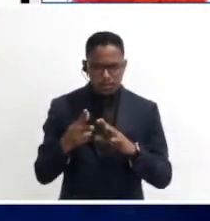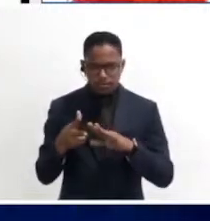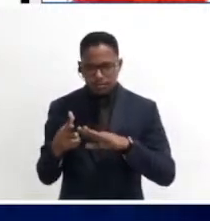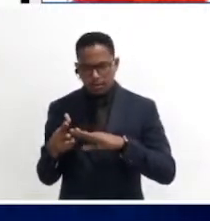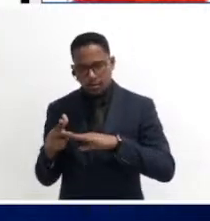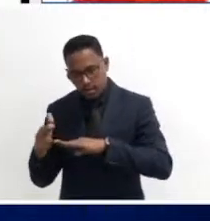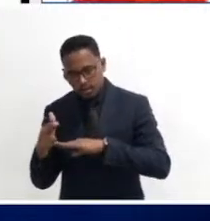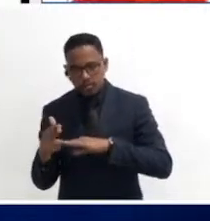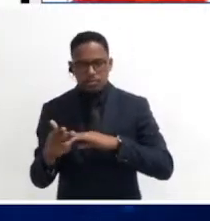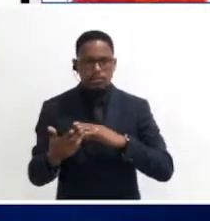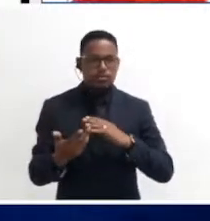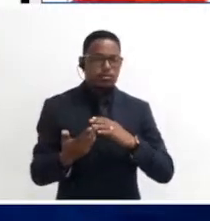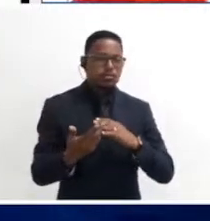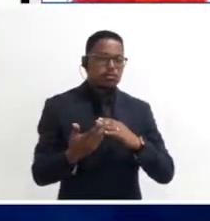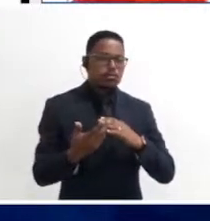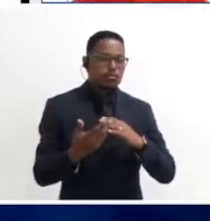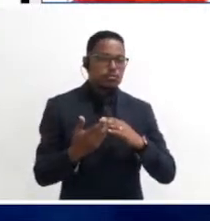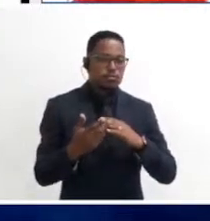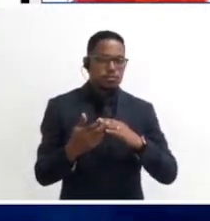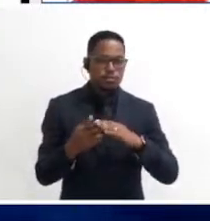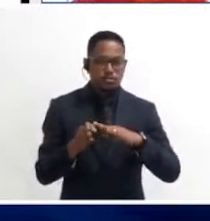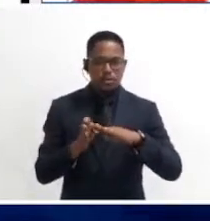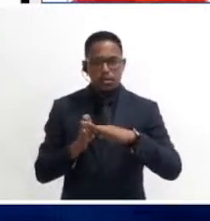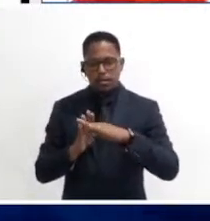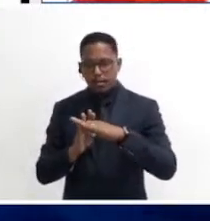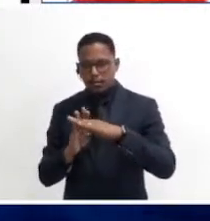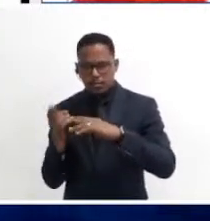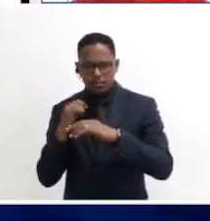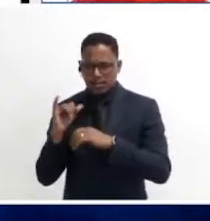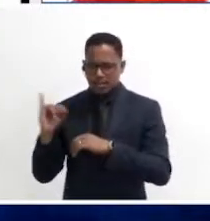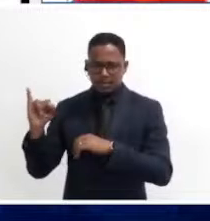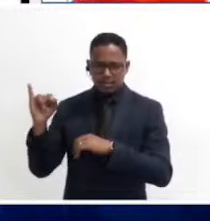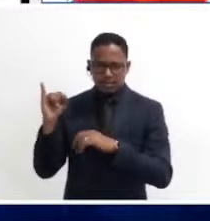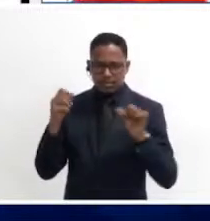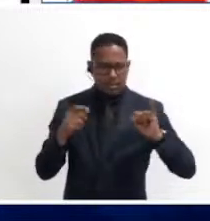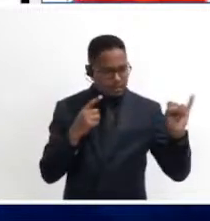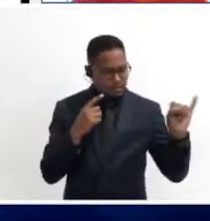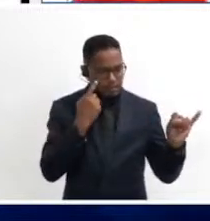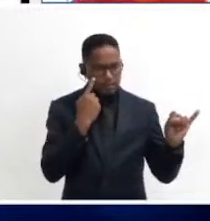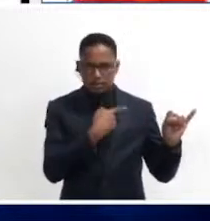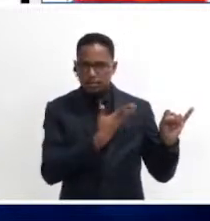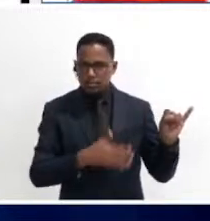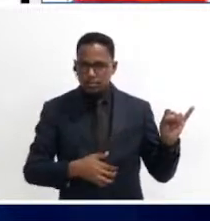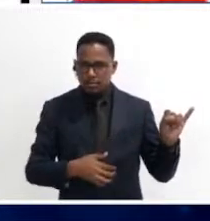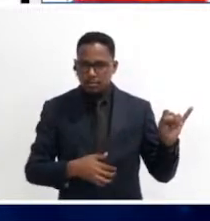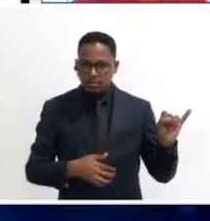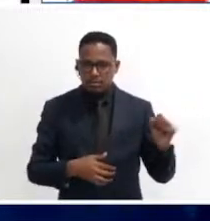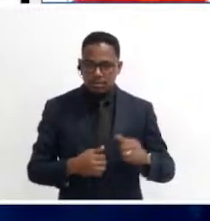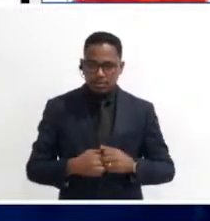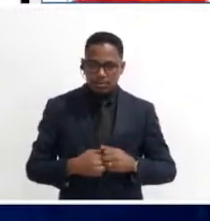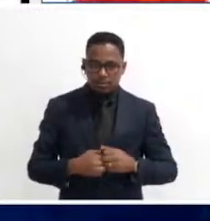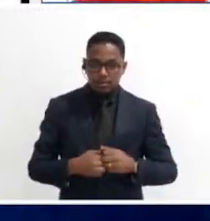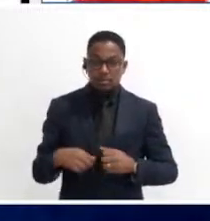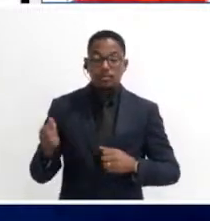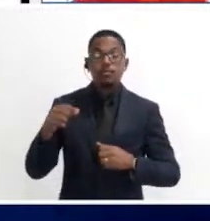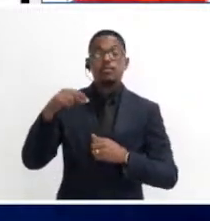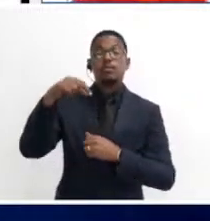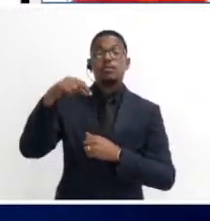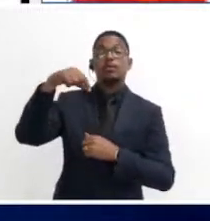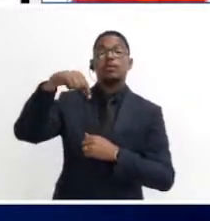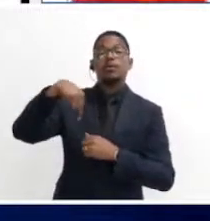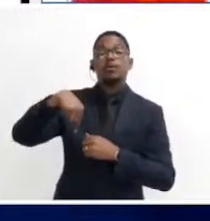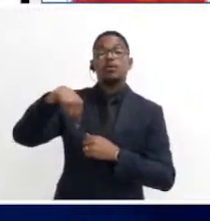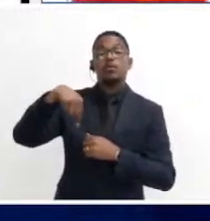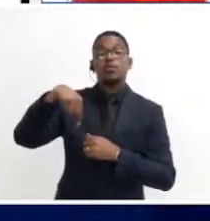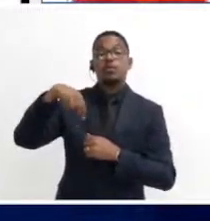cross section like on the lower left. And we call this QFN, or quad flat